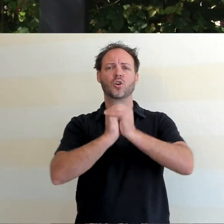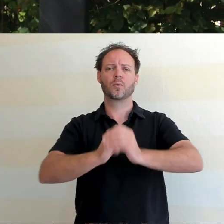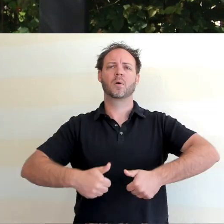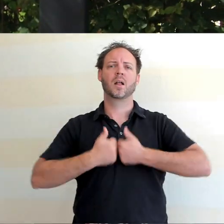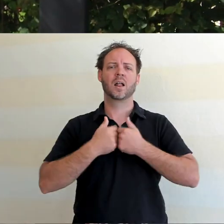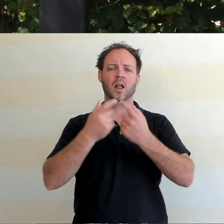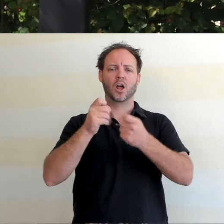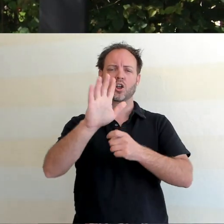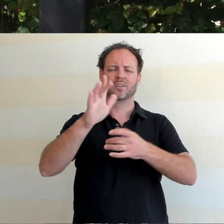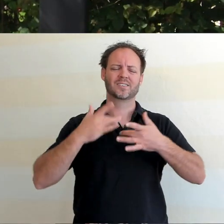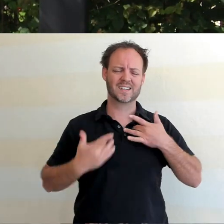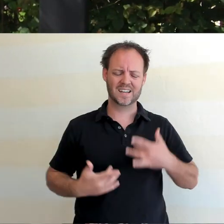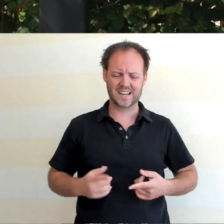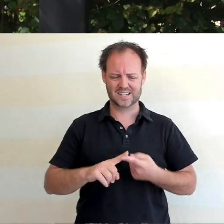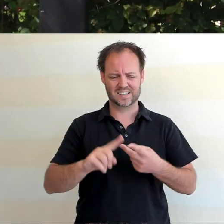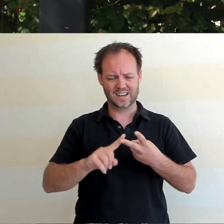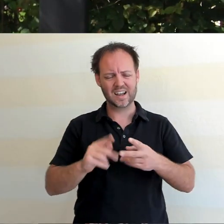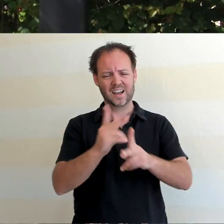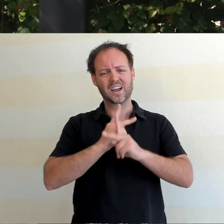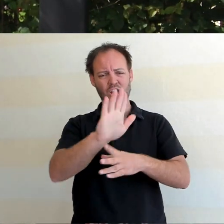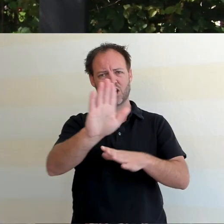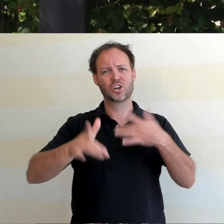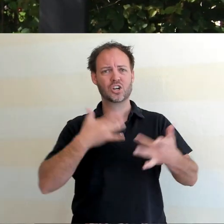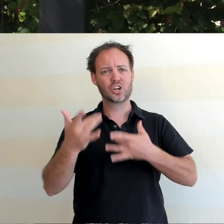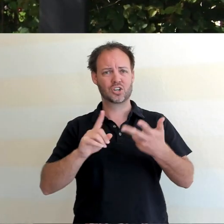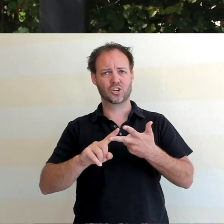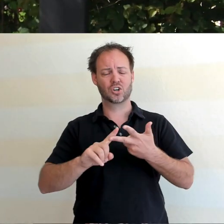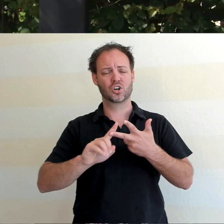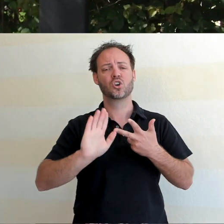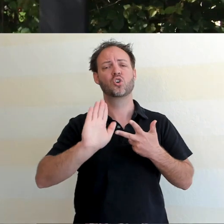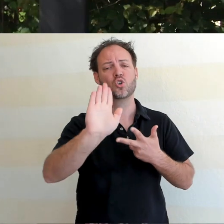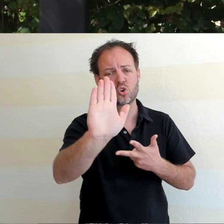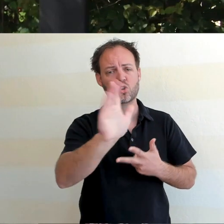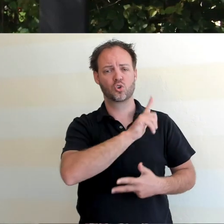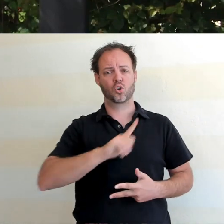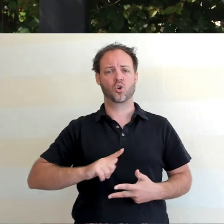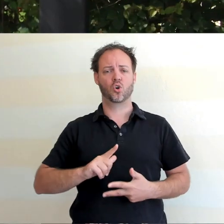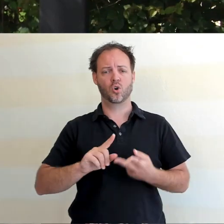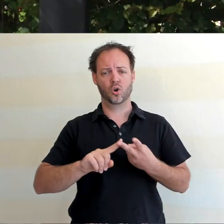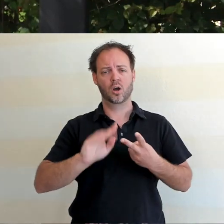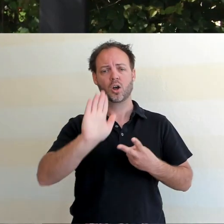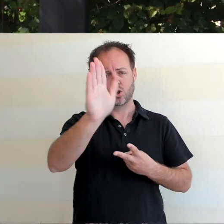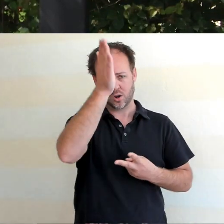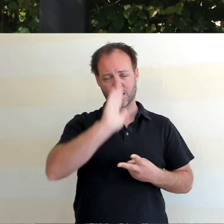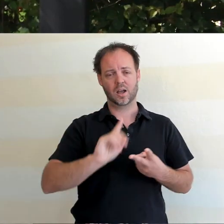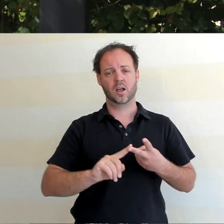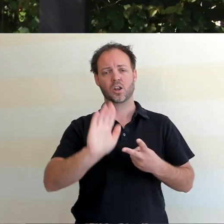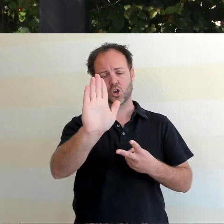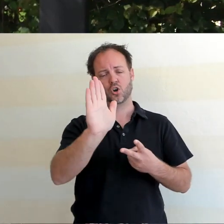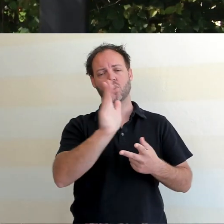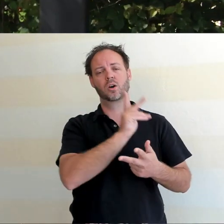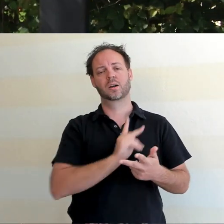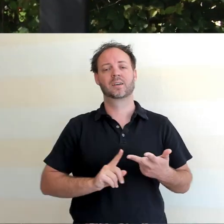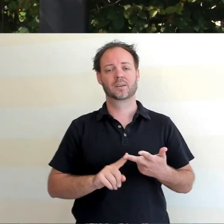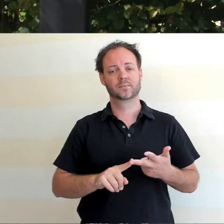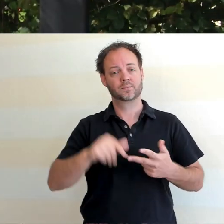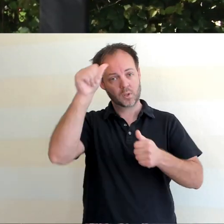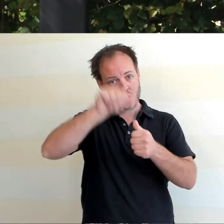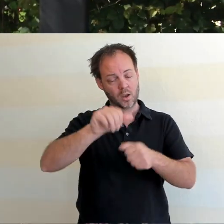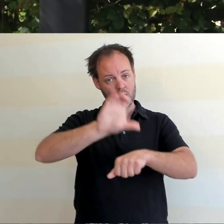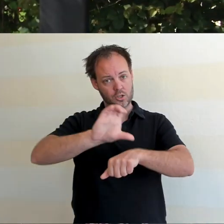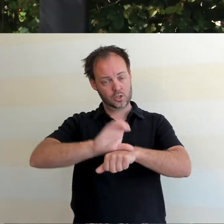your concerns, your cares, your joys to your Lord, your God, and your King. Just a reminder that the church